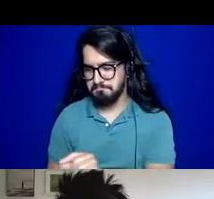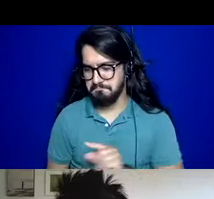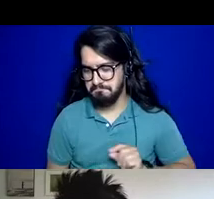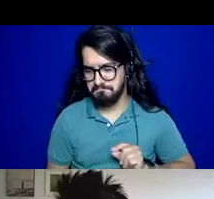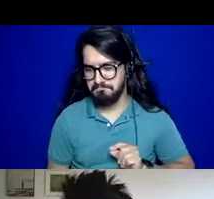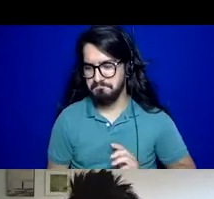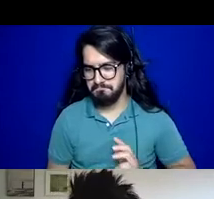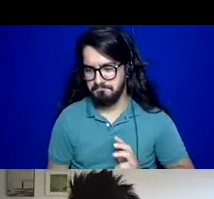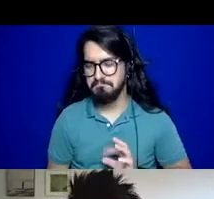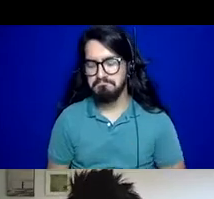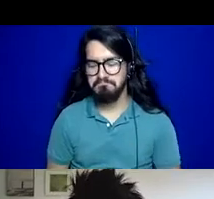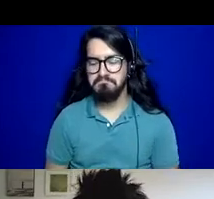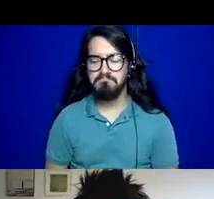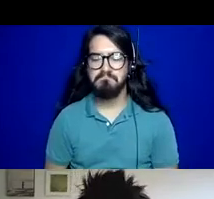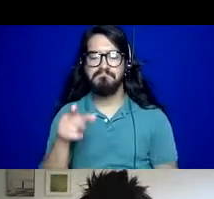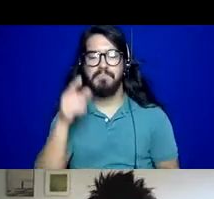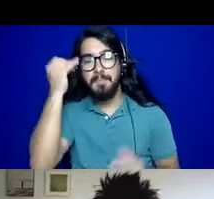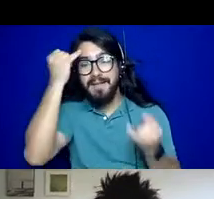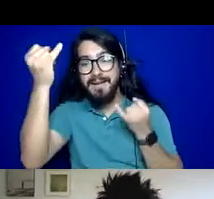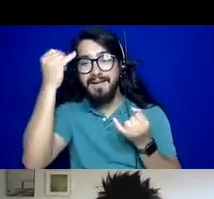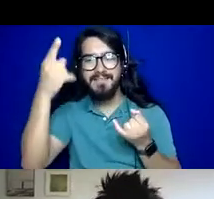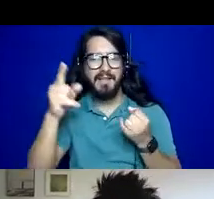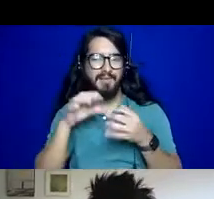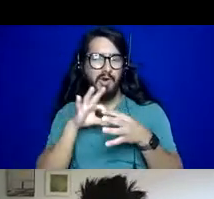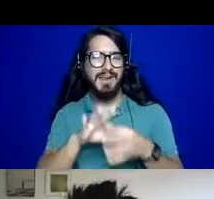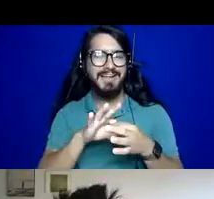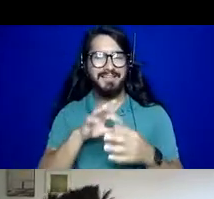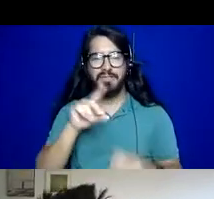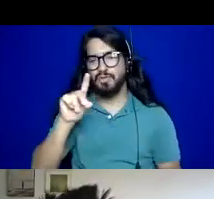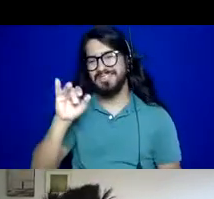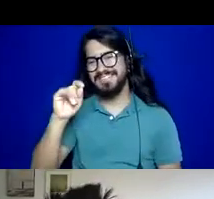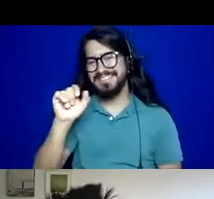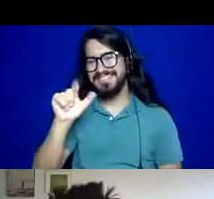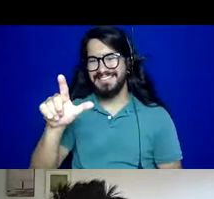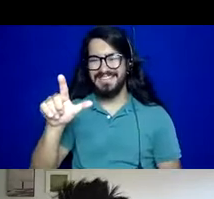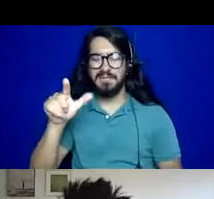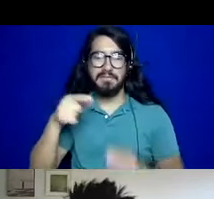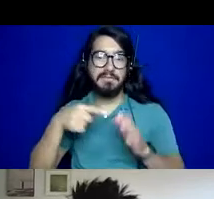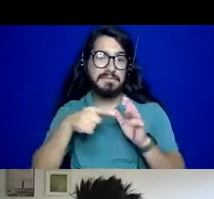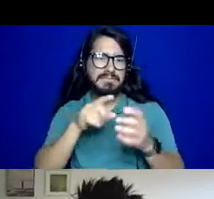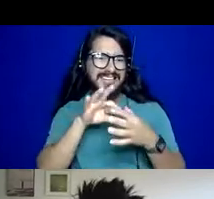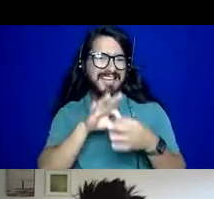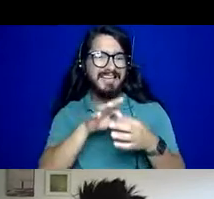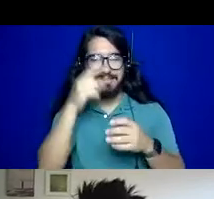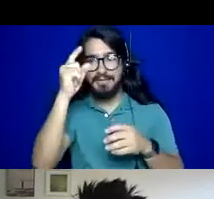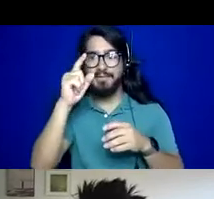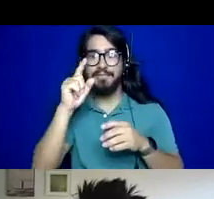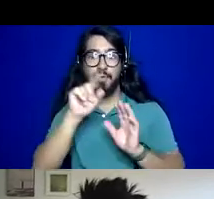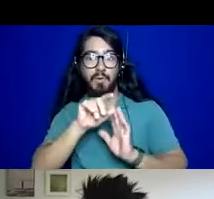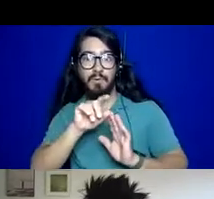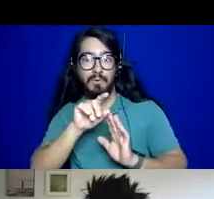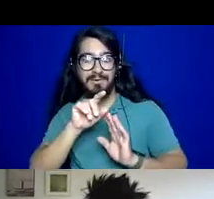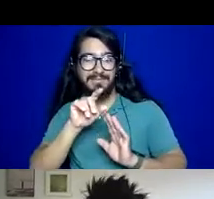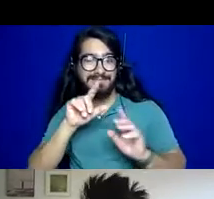New ideas for DigiSec practices, especially related to cameras and cell phones. To know more about biometric data.